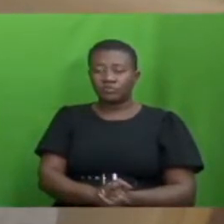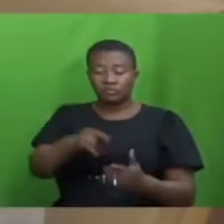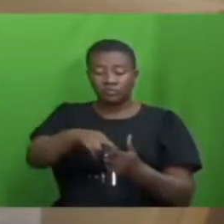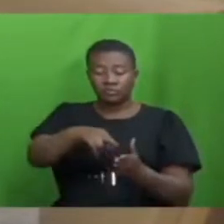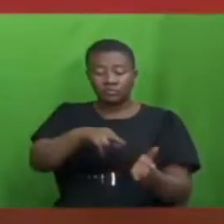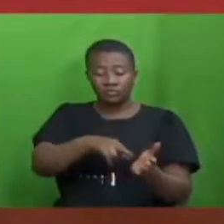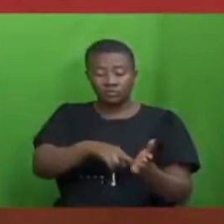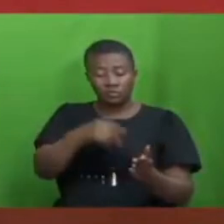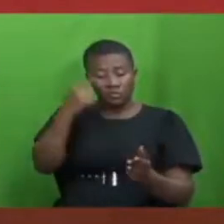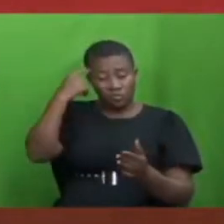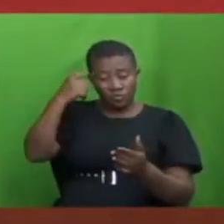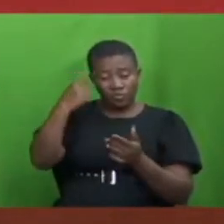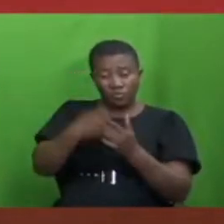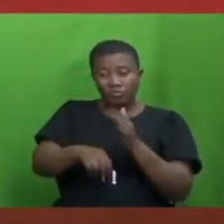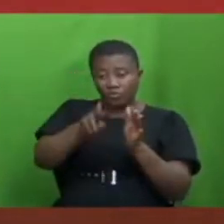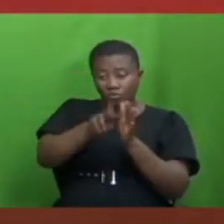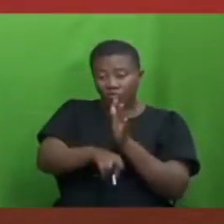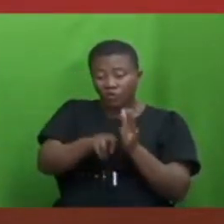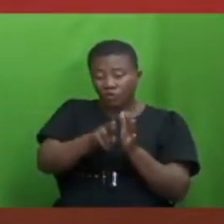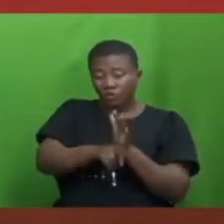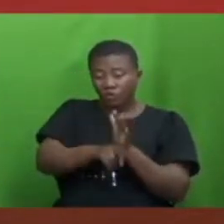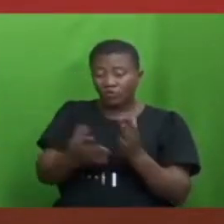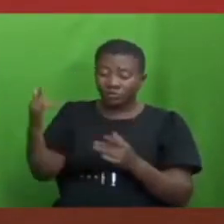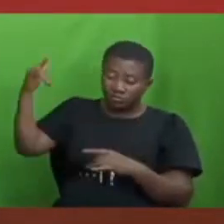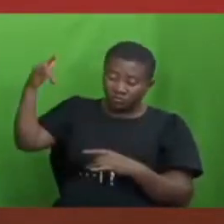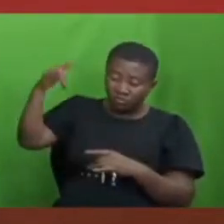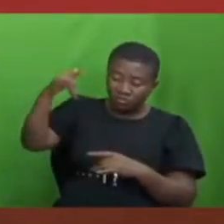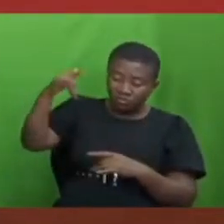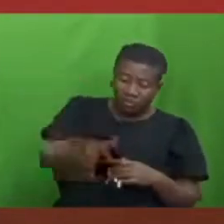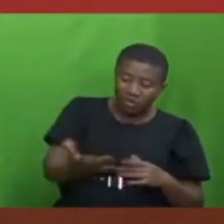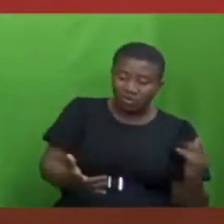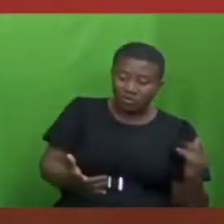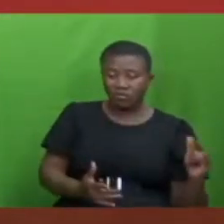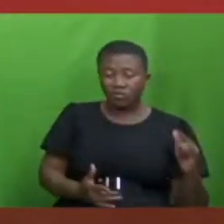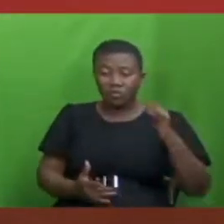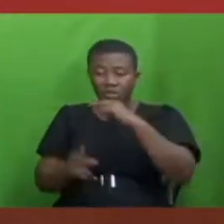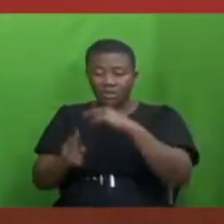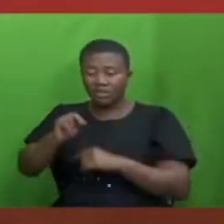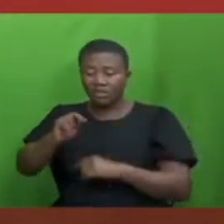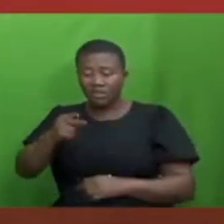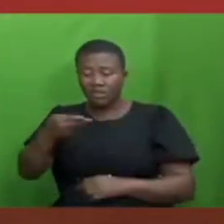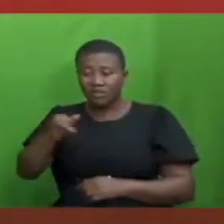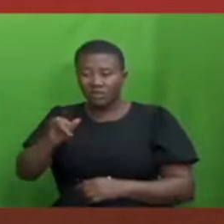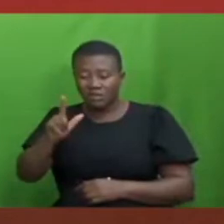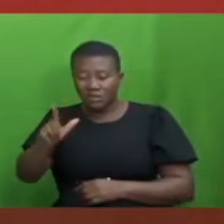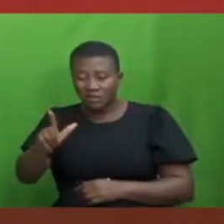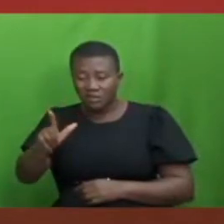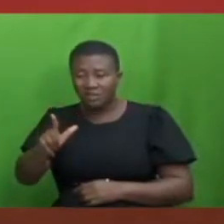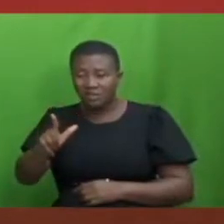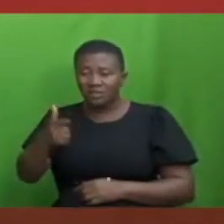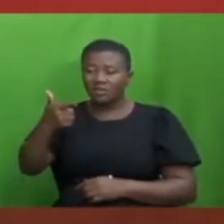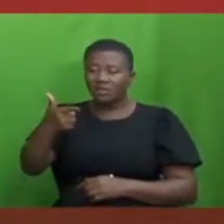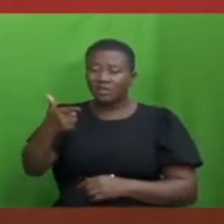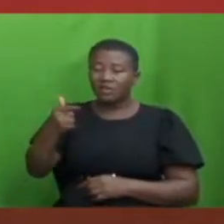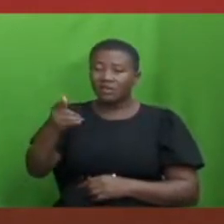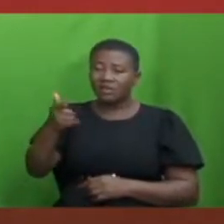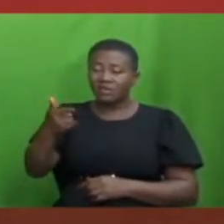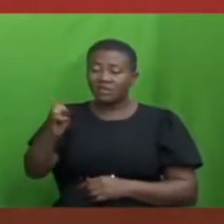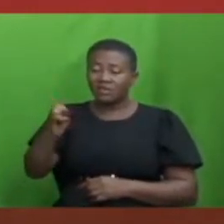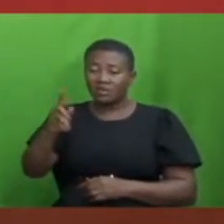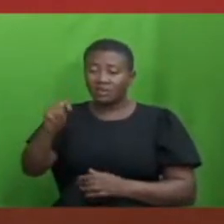Request for waiver of import duty, import NHIL, import get fund levy, import